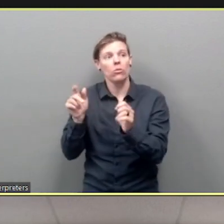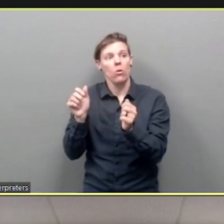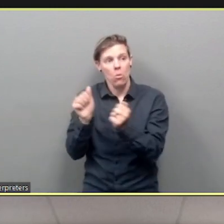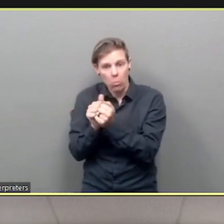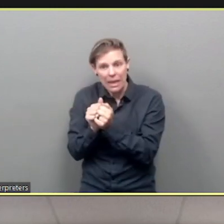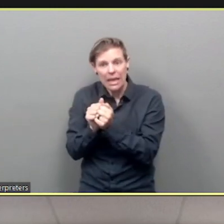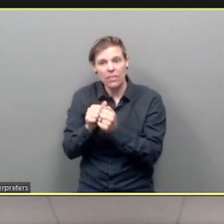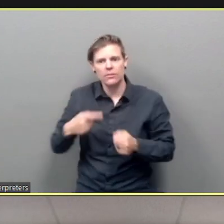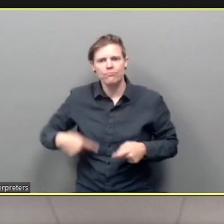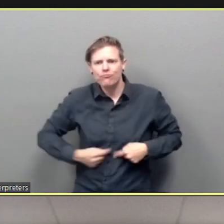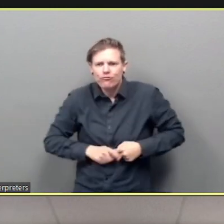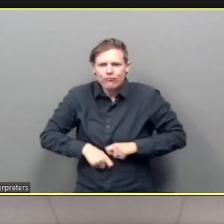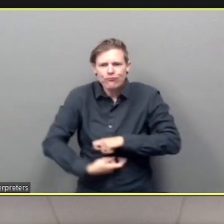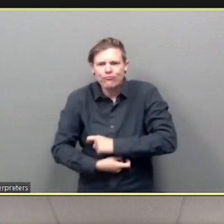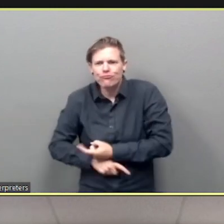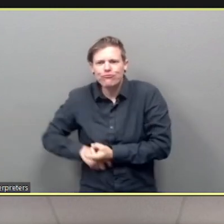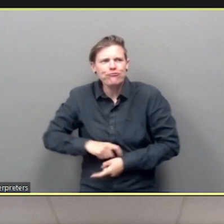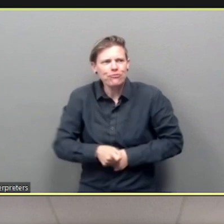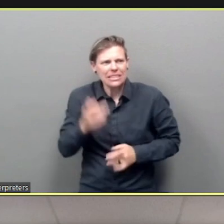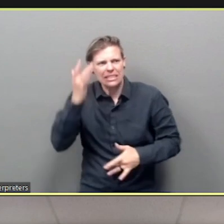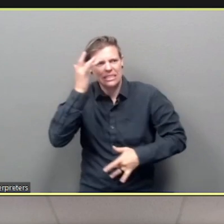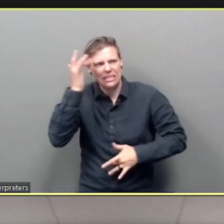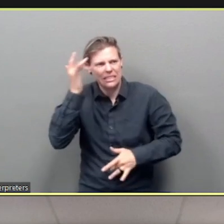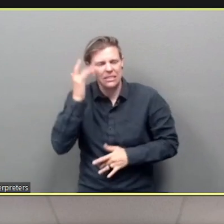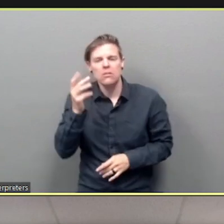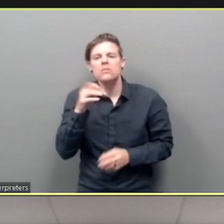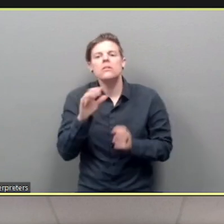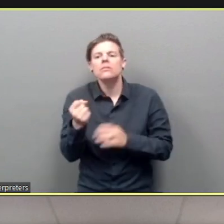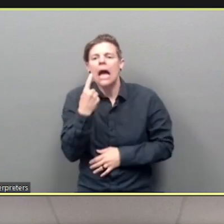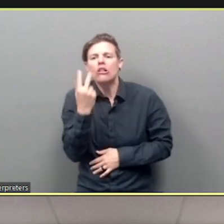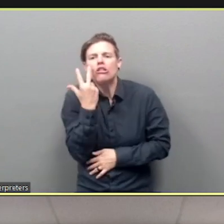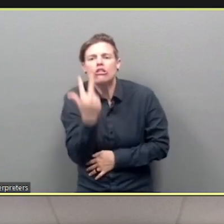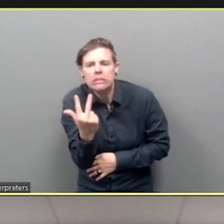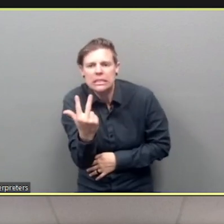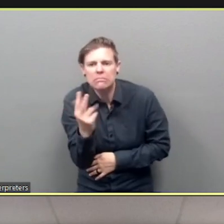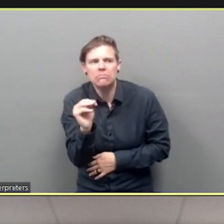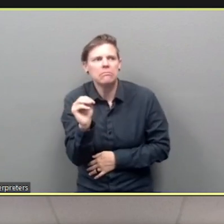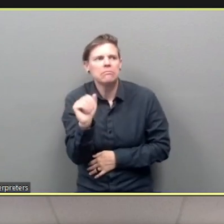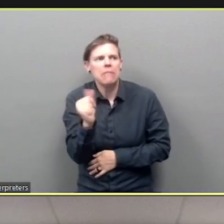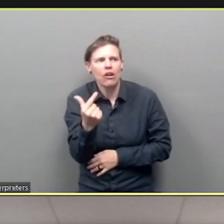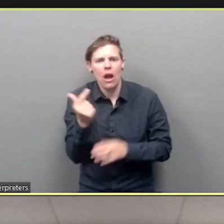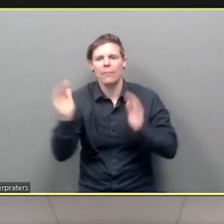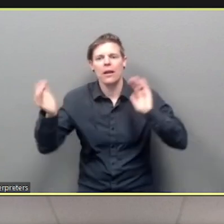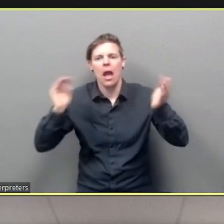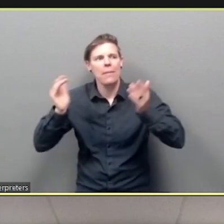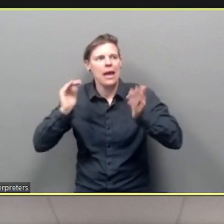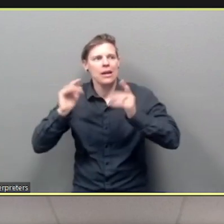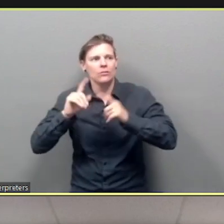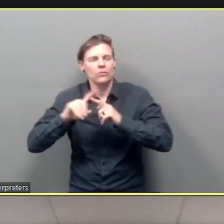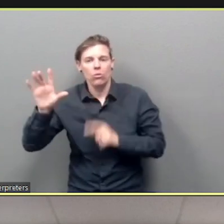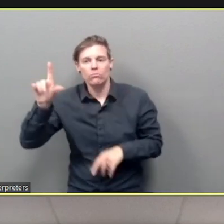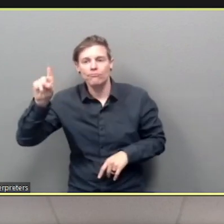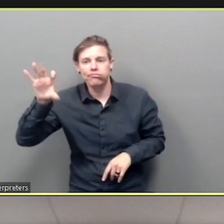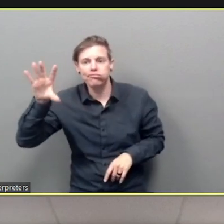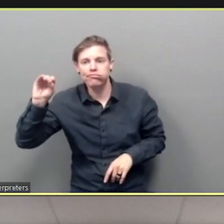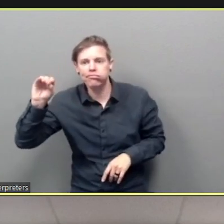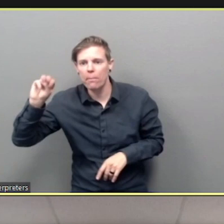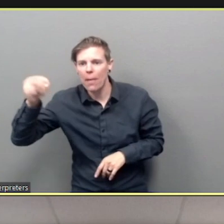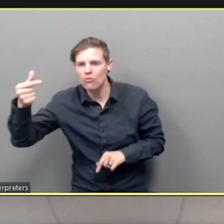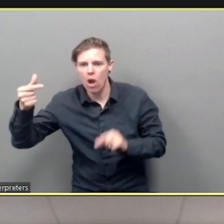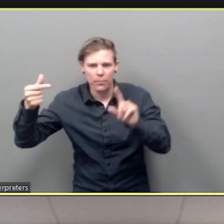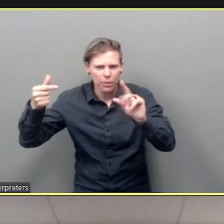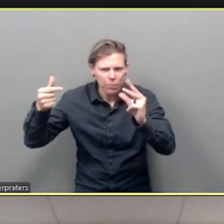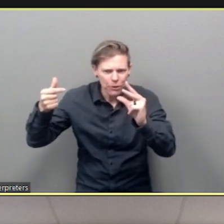is 3 milligram dose a day. This gentleman took 150 milligrams, had liver